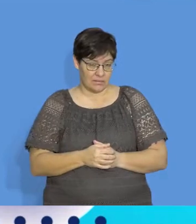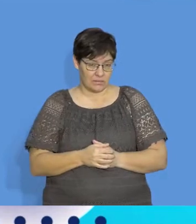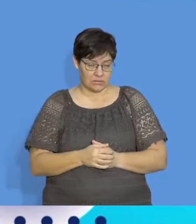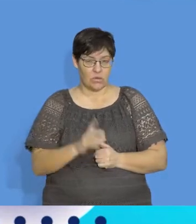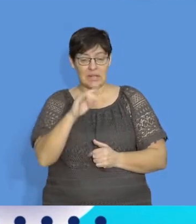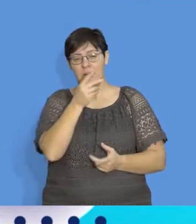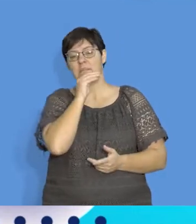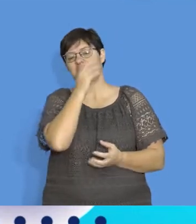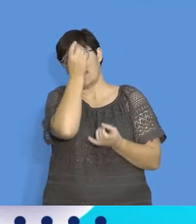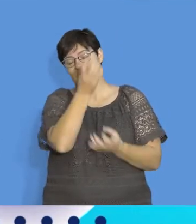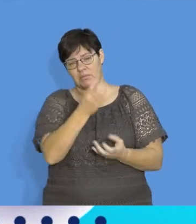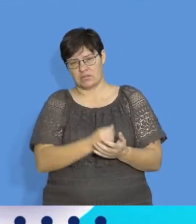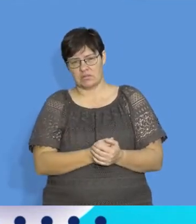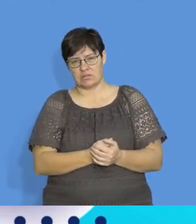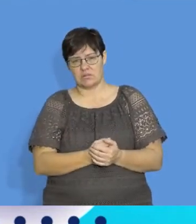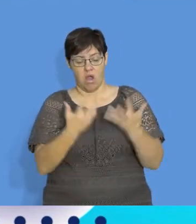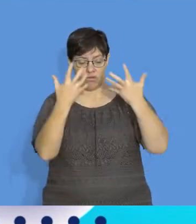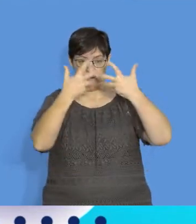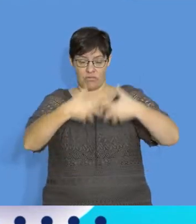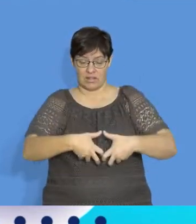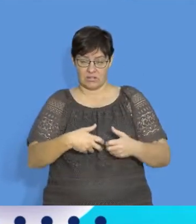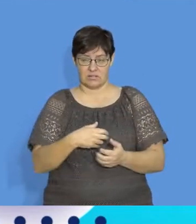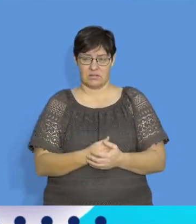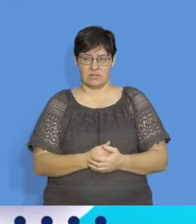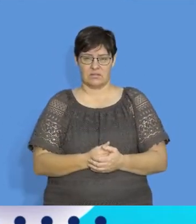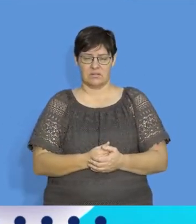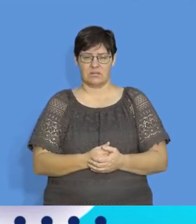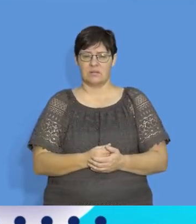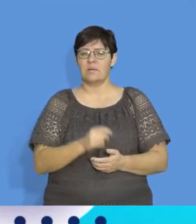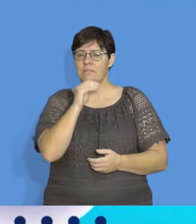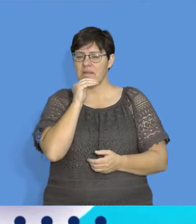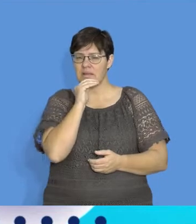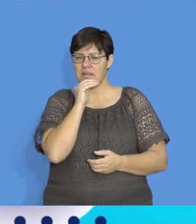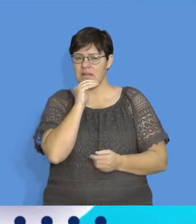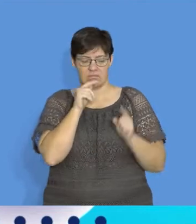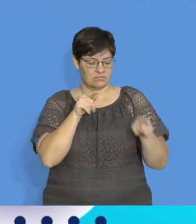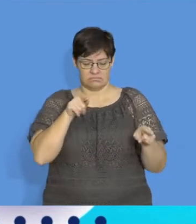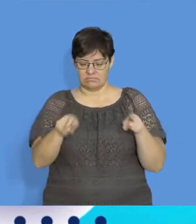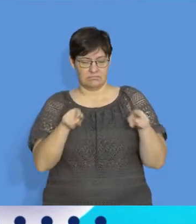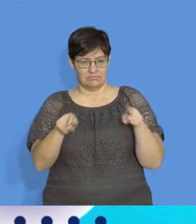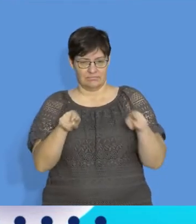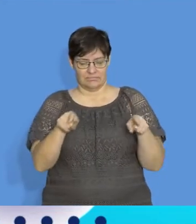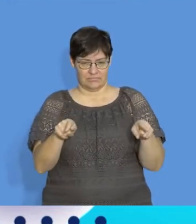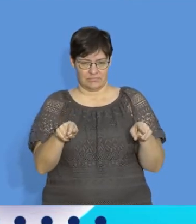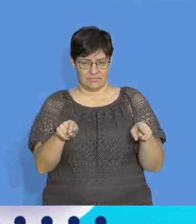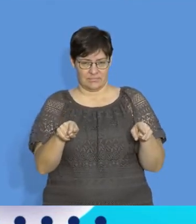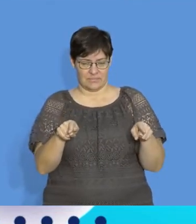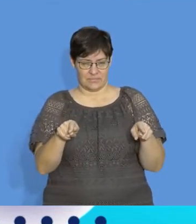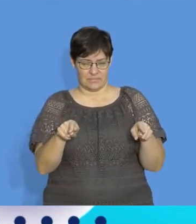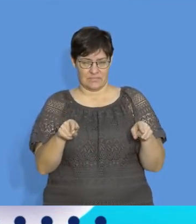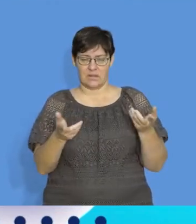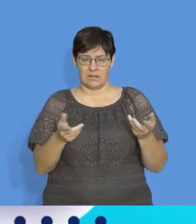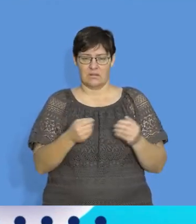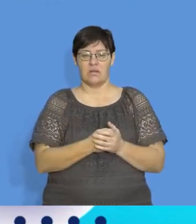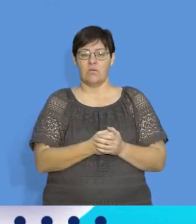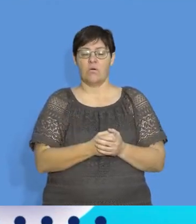so data is information. But correlation will talk about 2 variables. I can talk